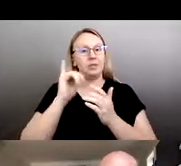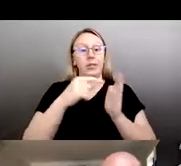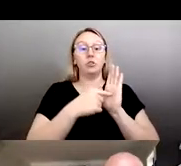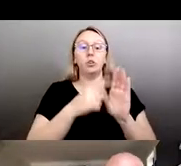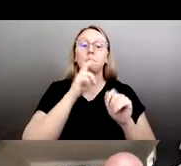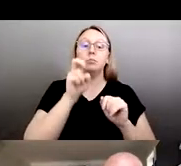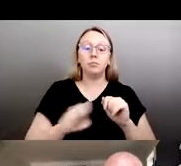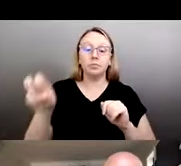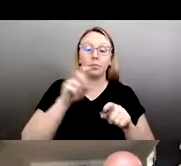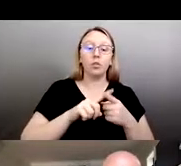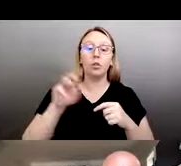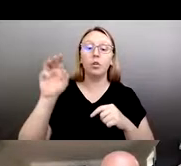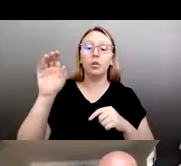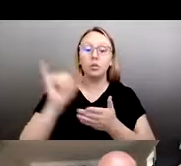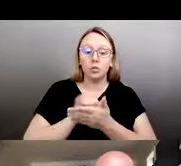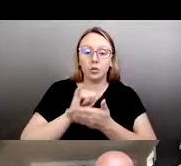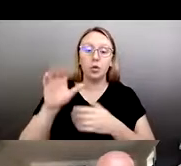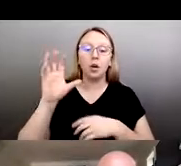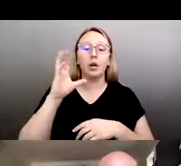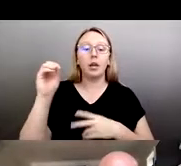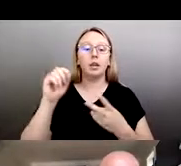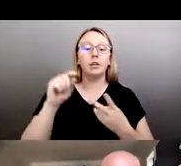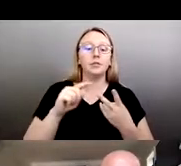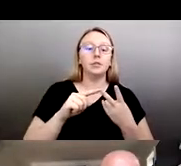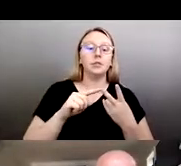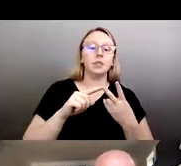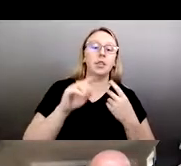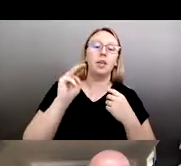to MoMA in New York and also the Manil Collection in Houston.